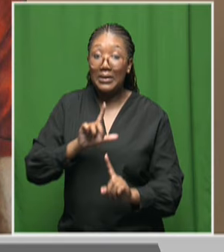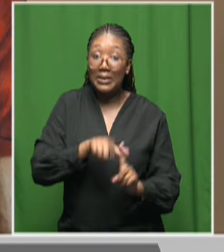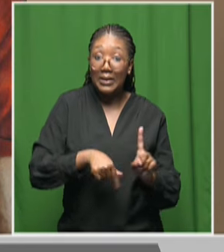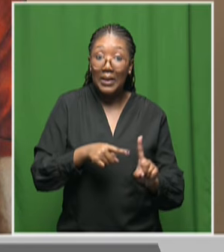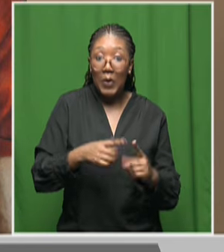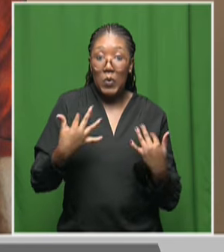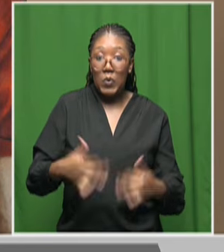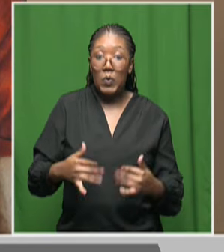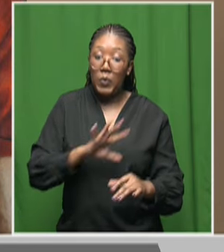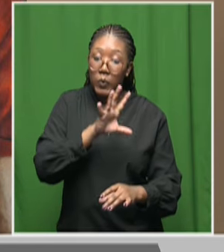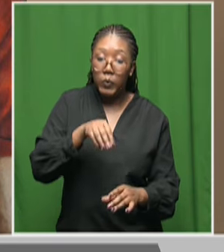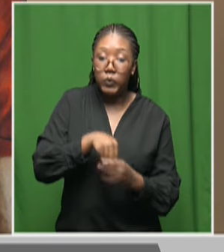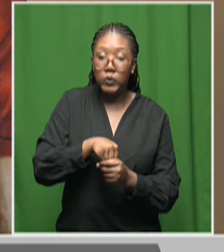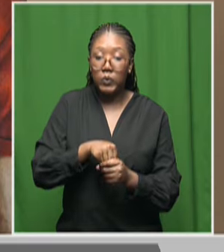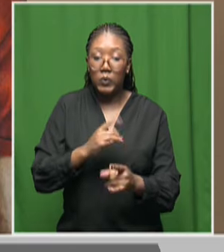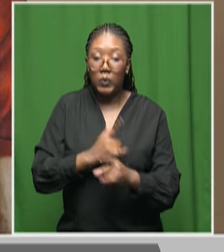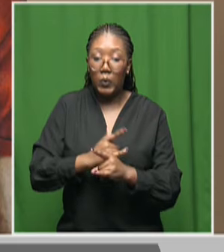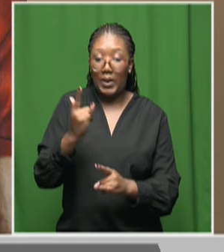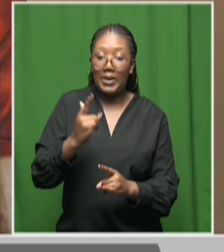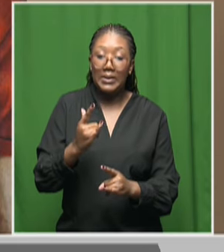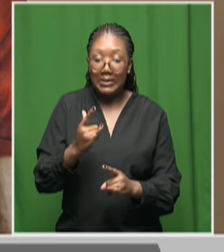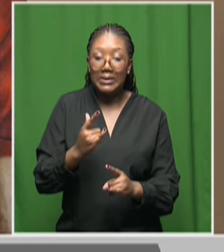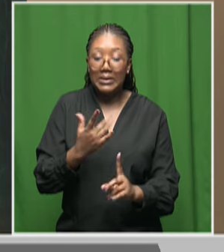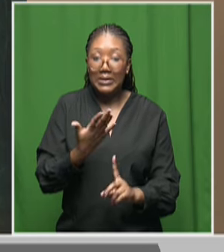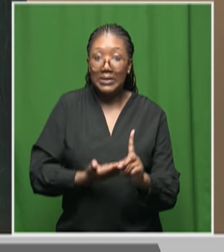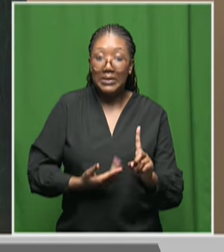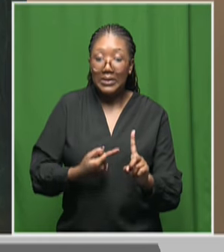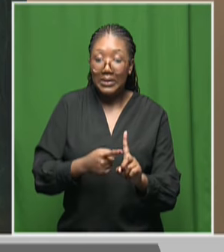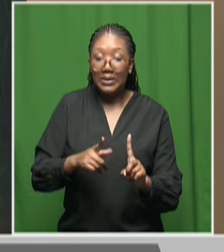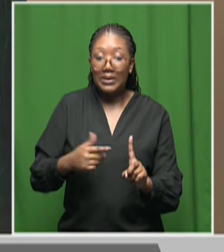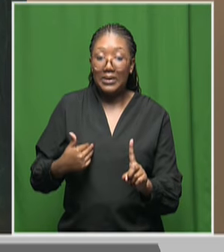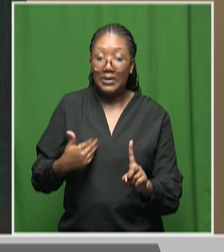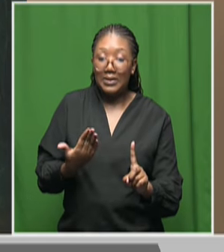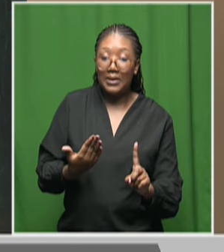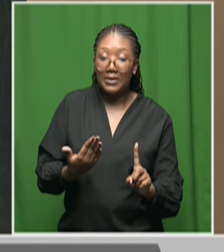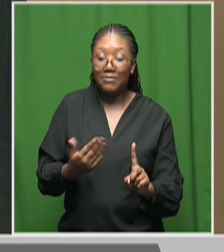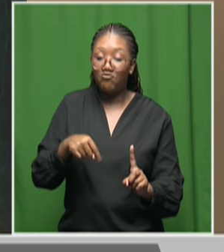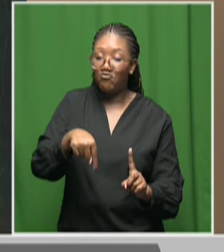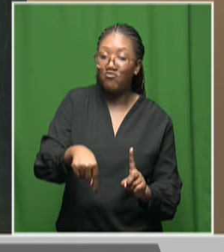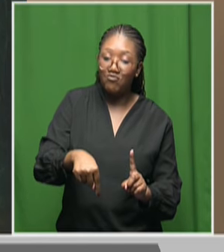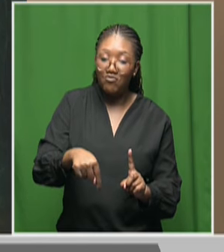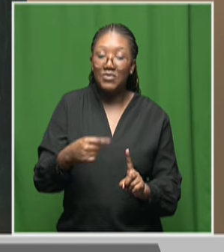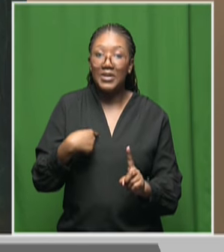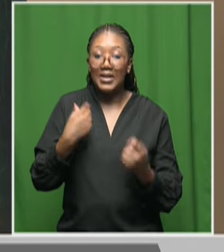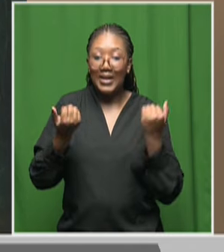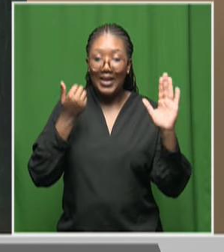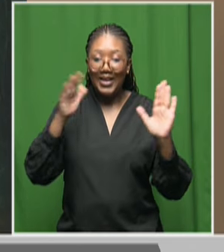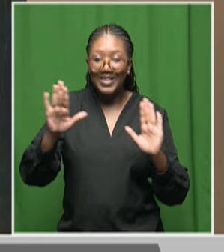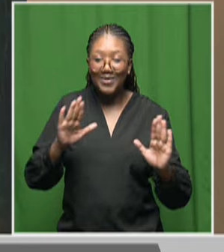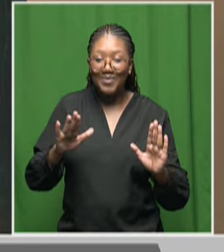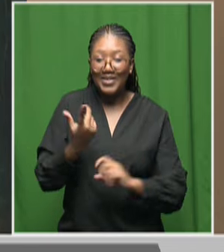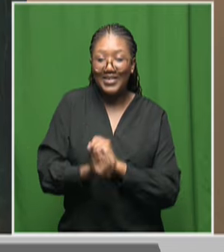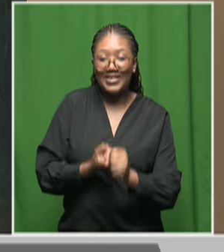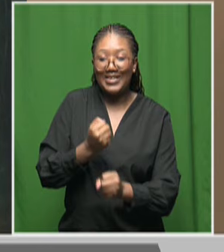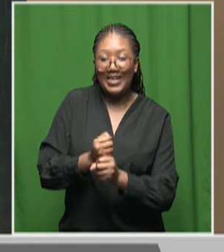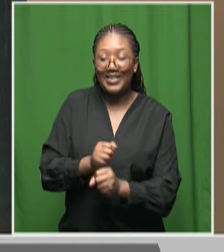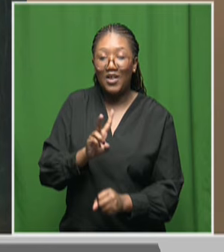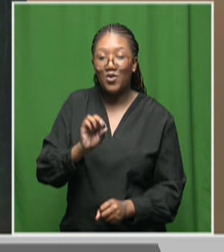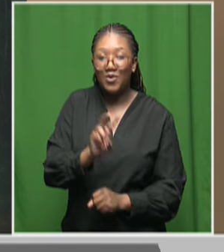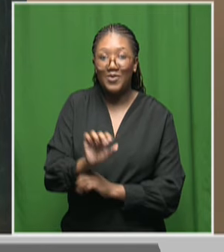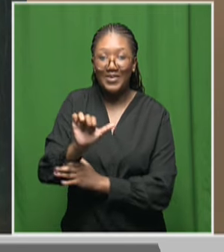drawing this time. And Malik's already started working on his solo exhibition. I think this is